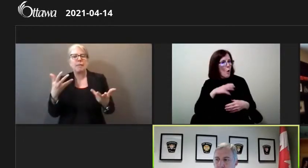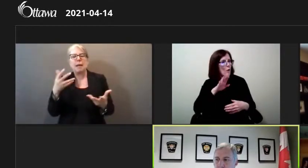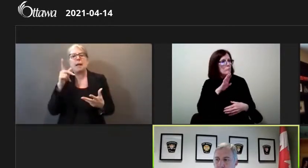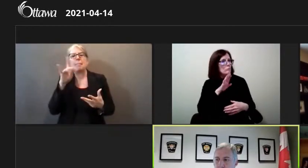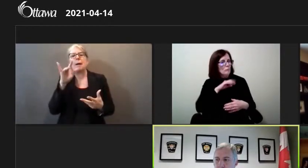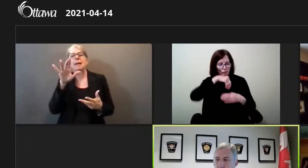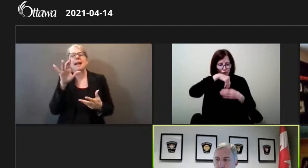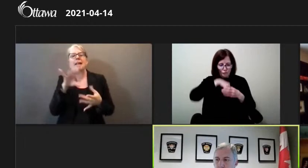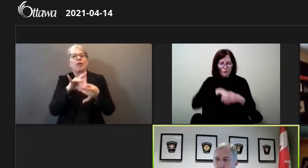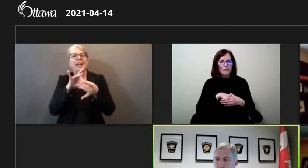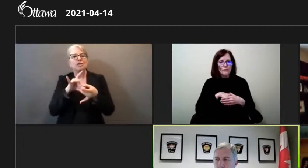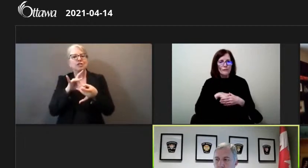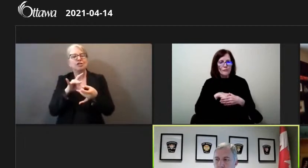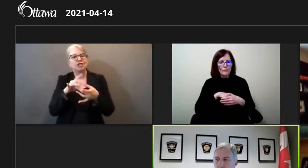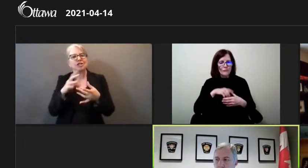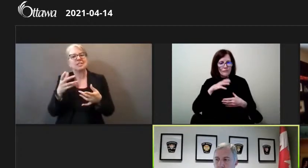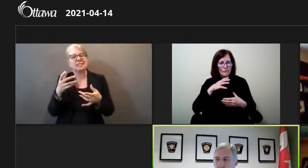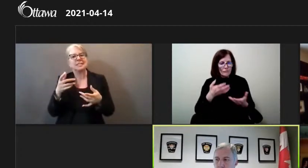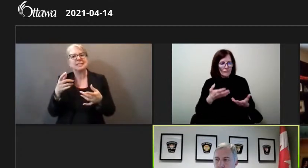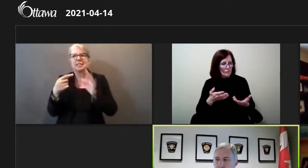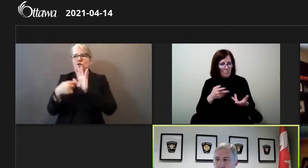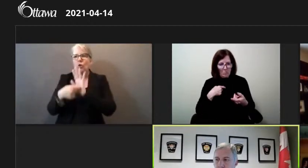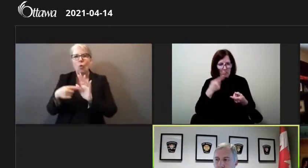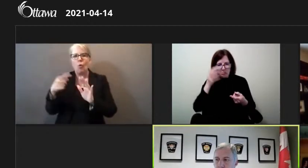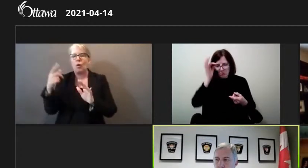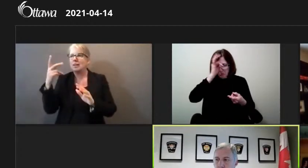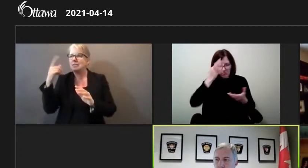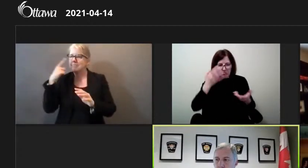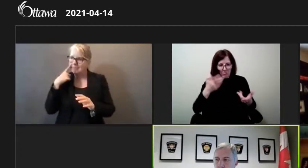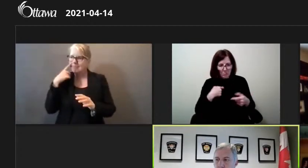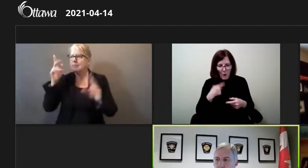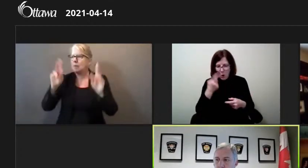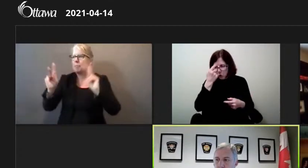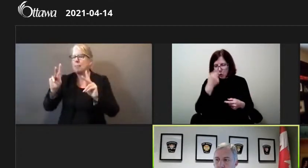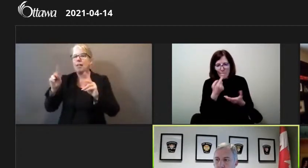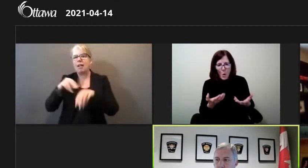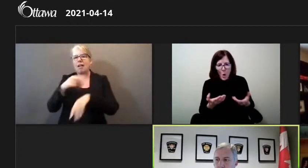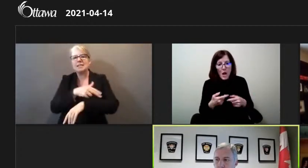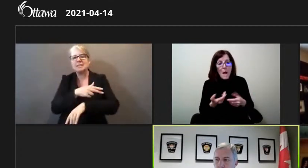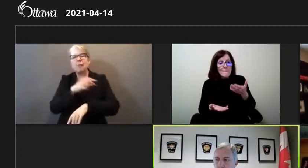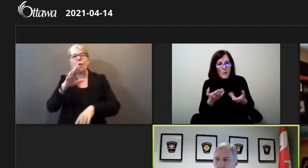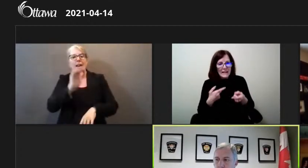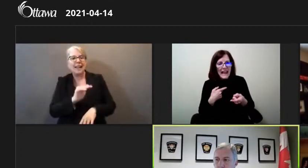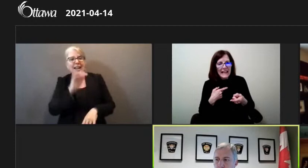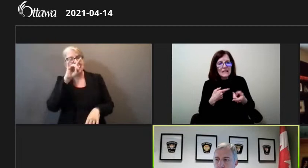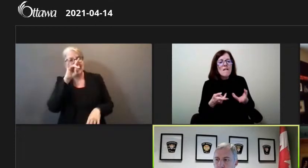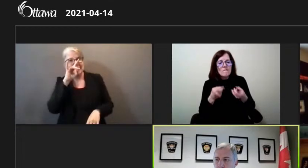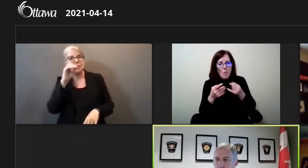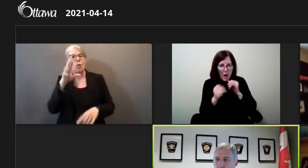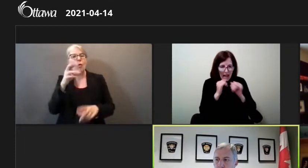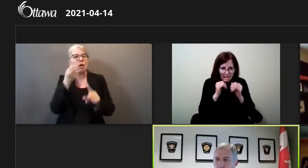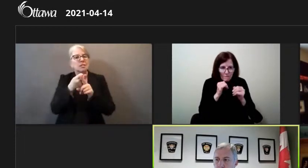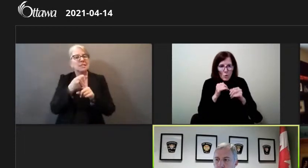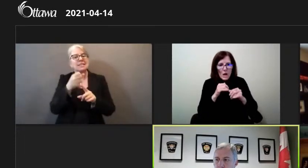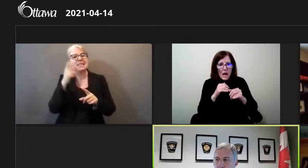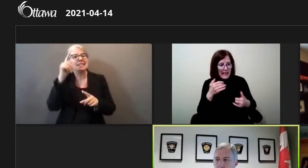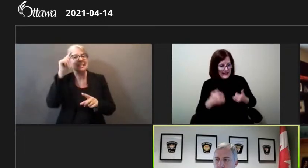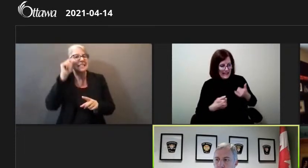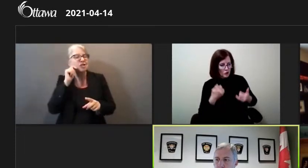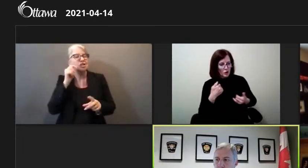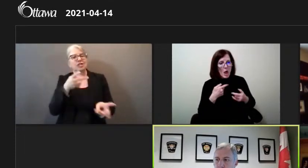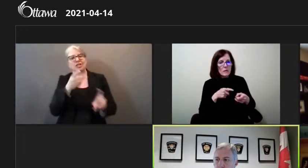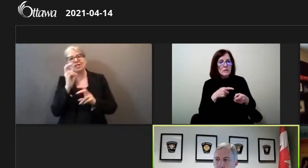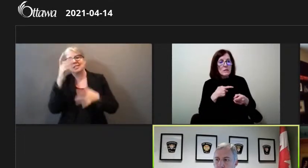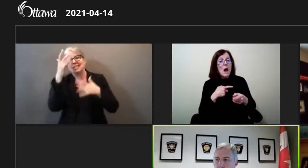shows up some of the people who are now in hospital and little kids getting sick and teenagers getting sick. Maybe we've got to put a different face